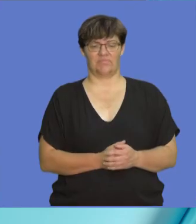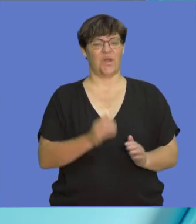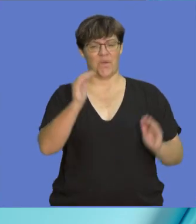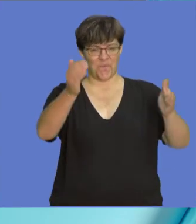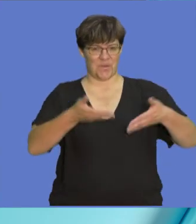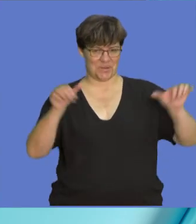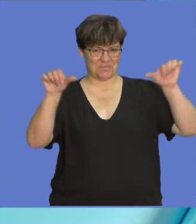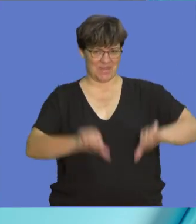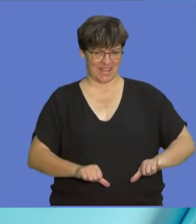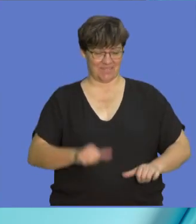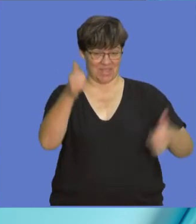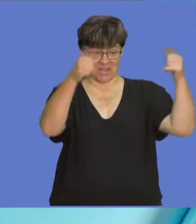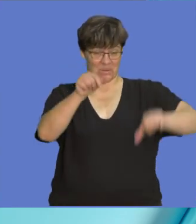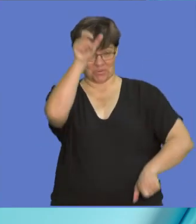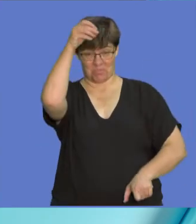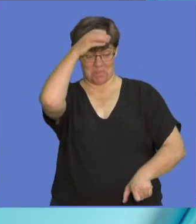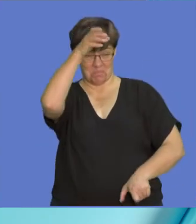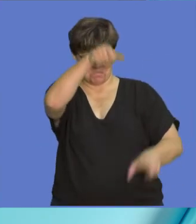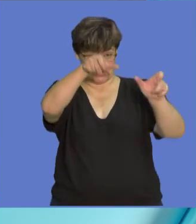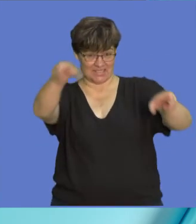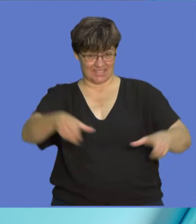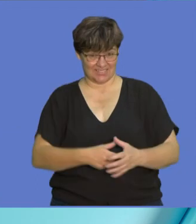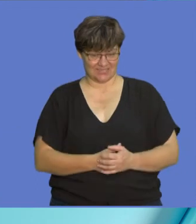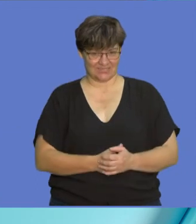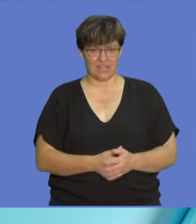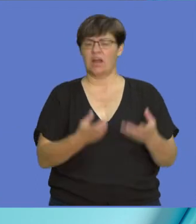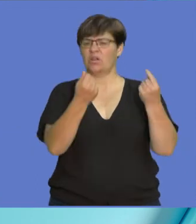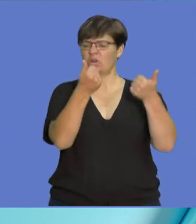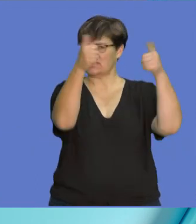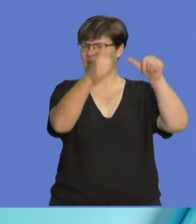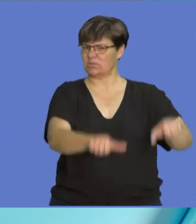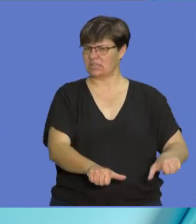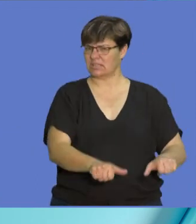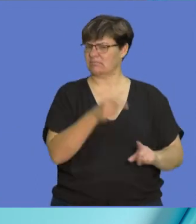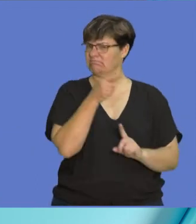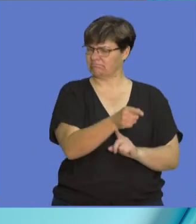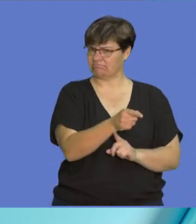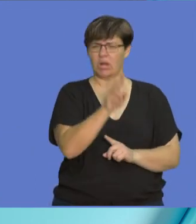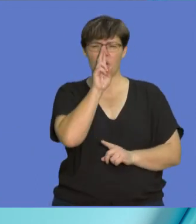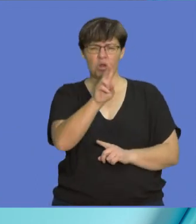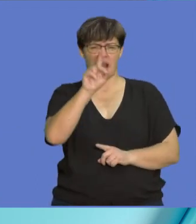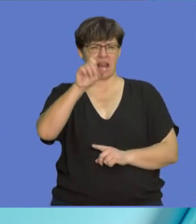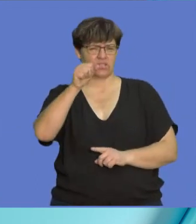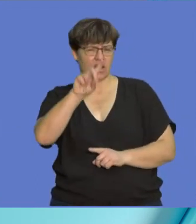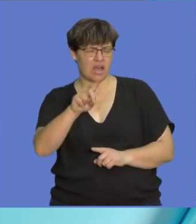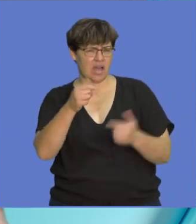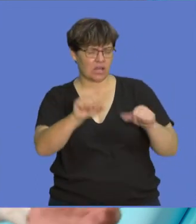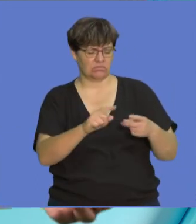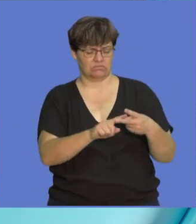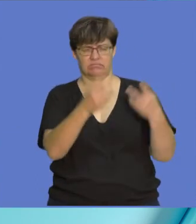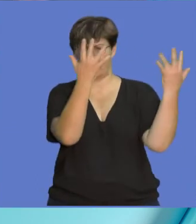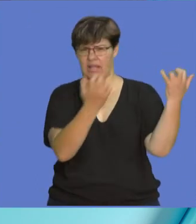Welcome back, accounting boffins, right? Cost accounting, we're looking at ledger accounts,